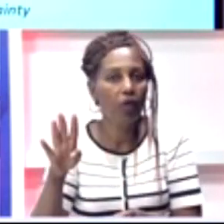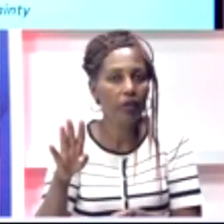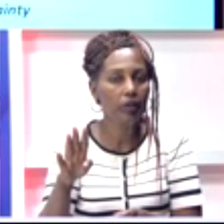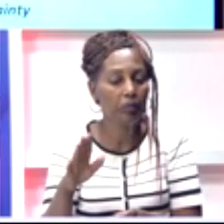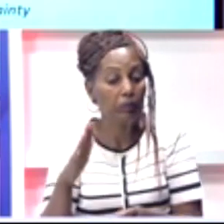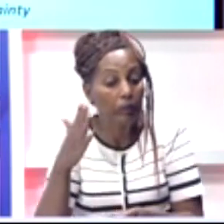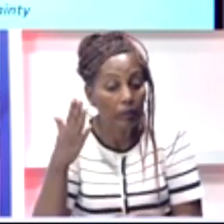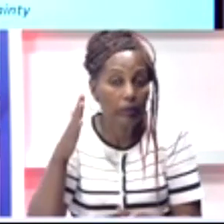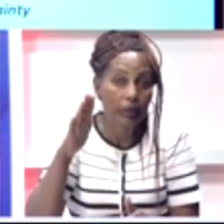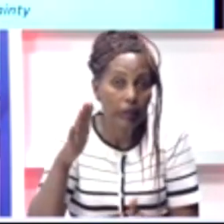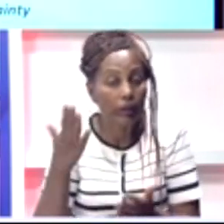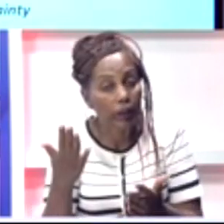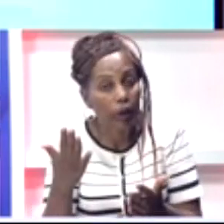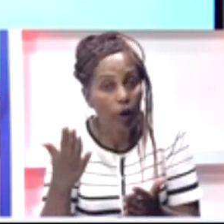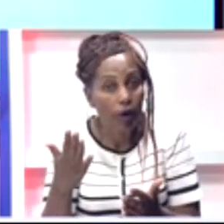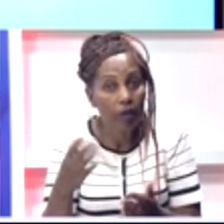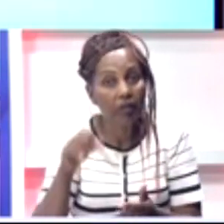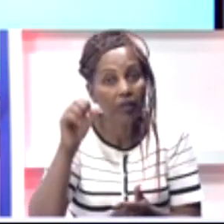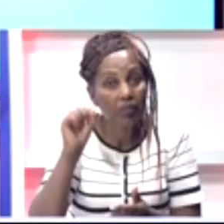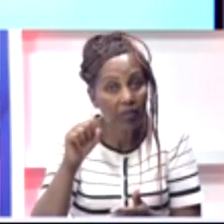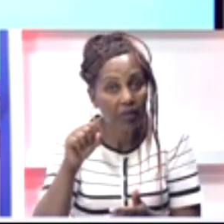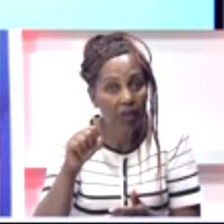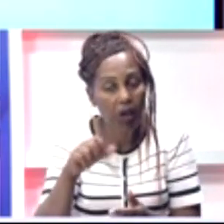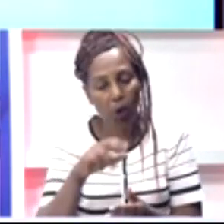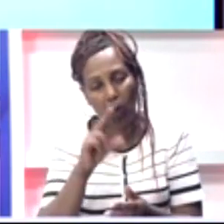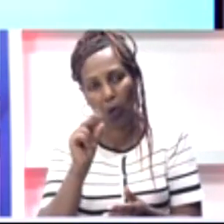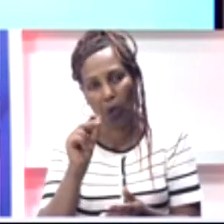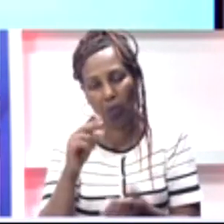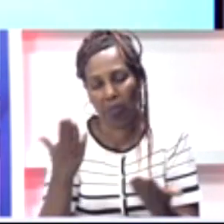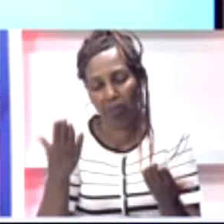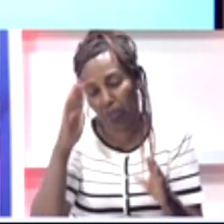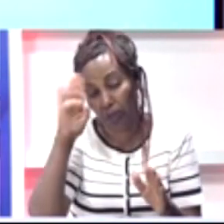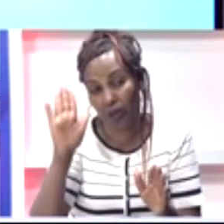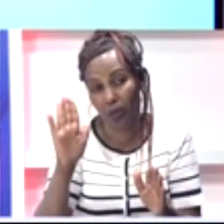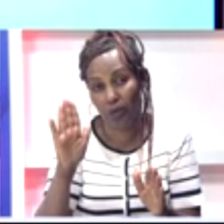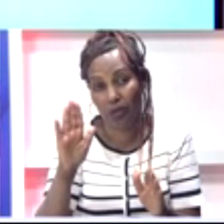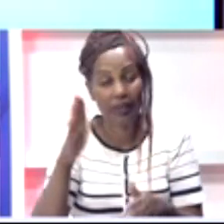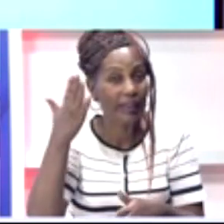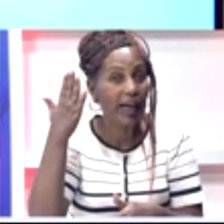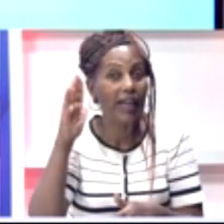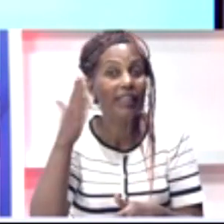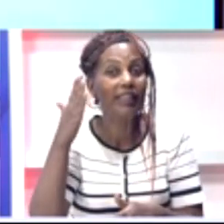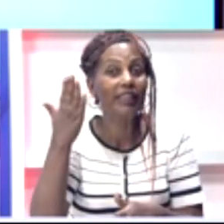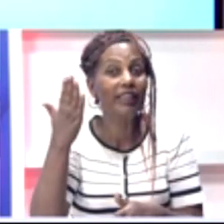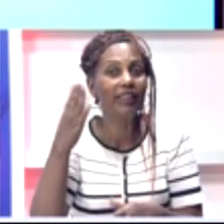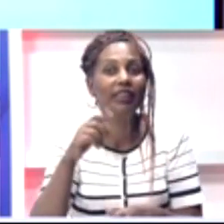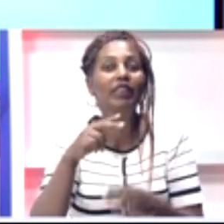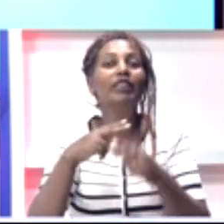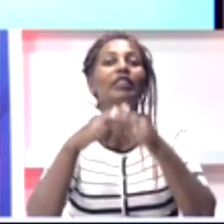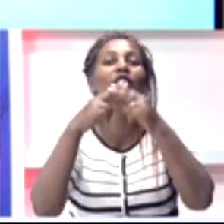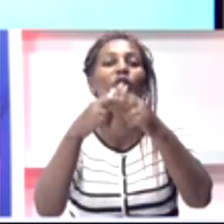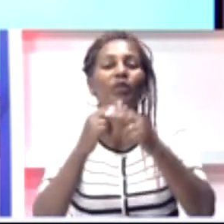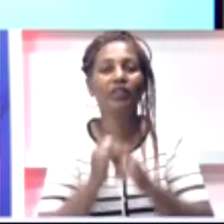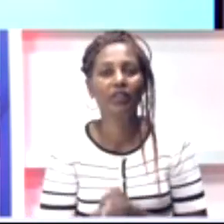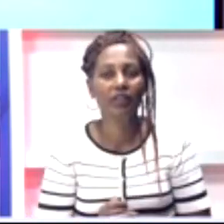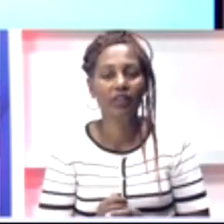other uncertainty expressions also. Let's have more practice involving